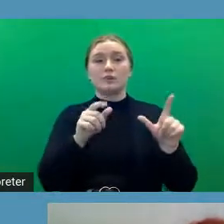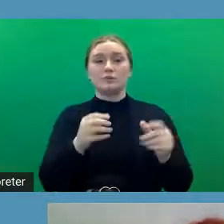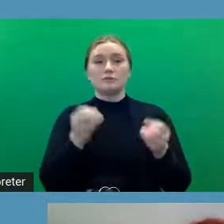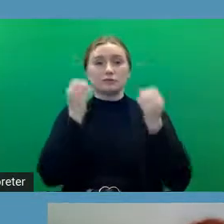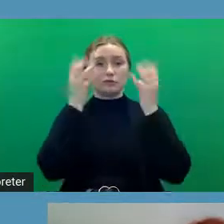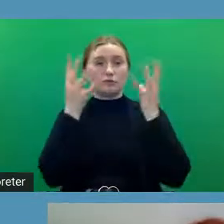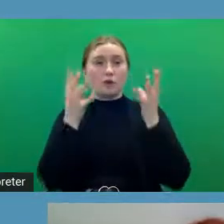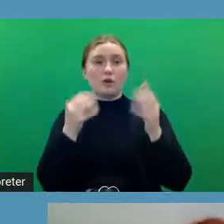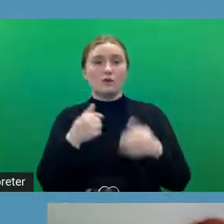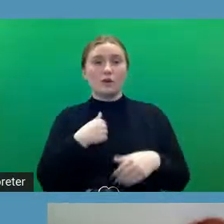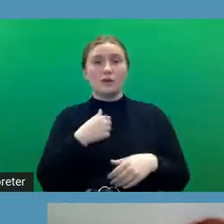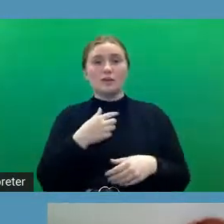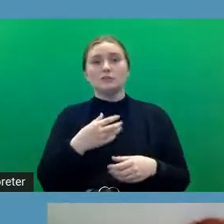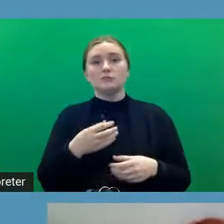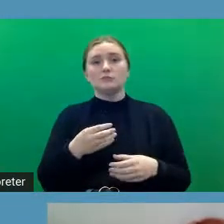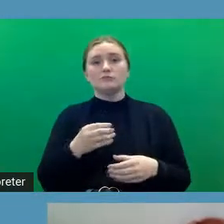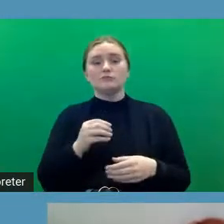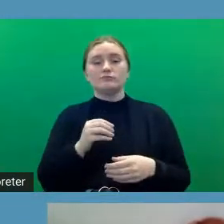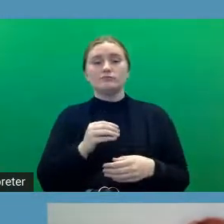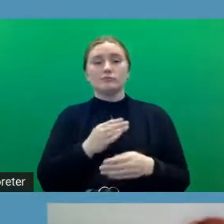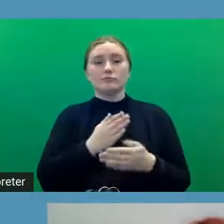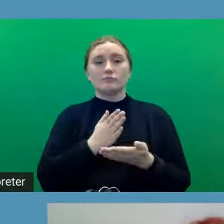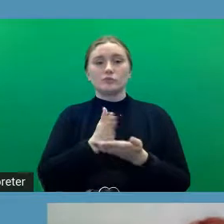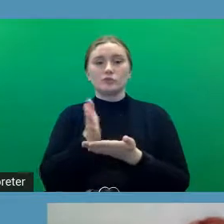for sure with the list of vendors.